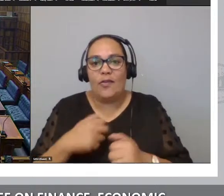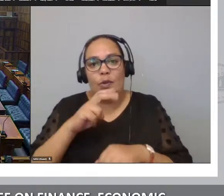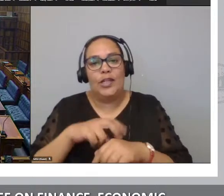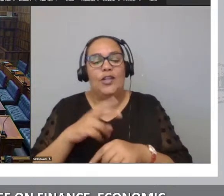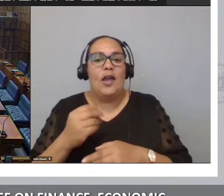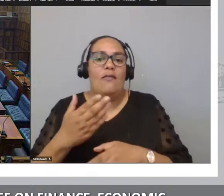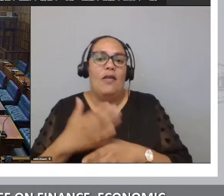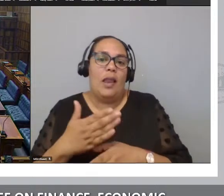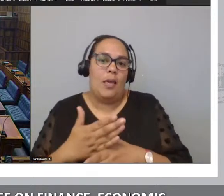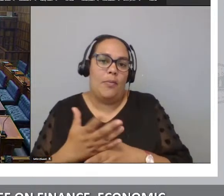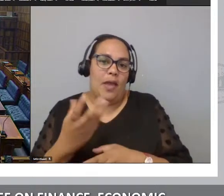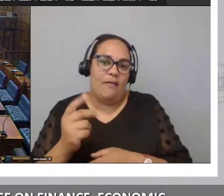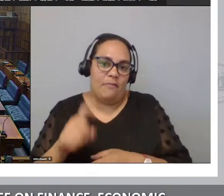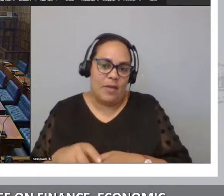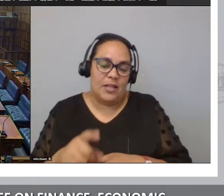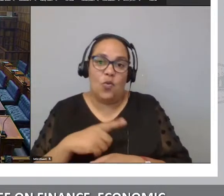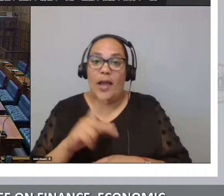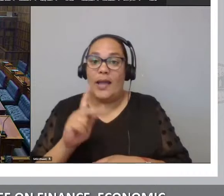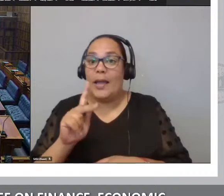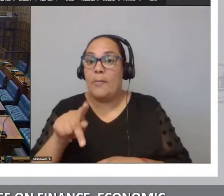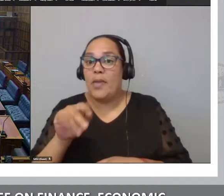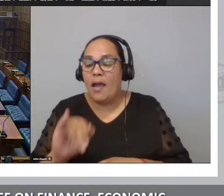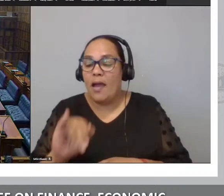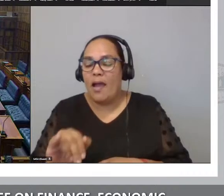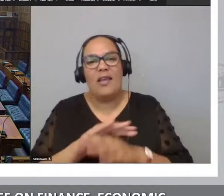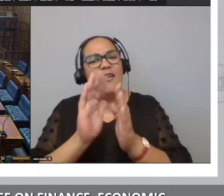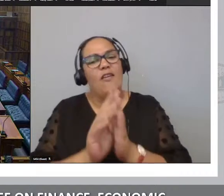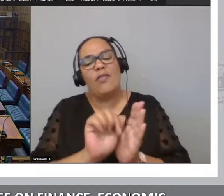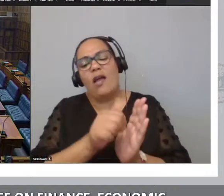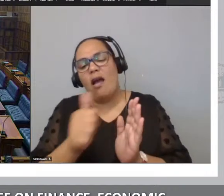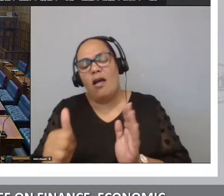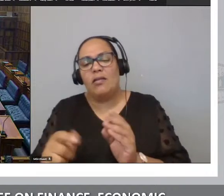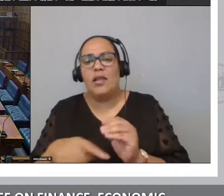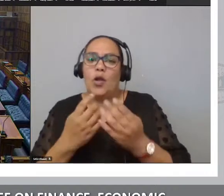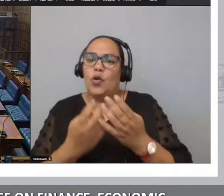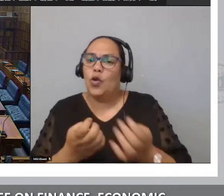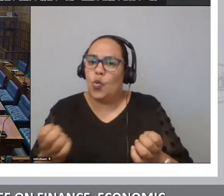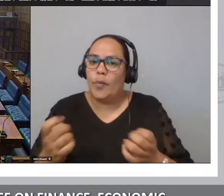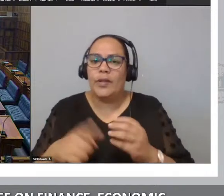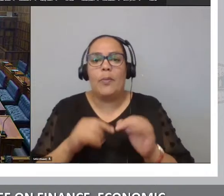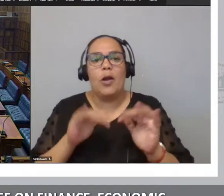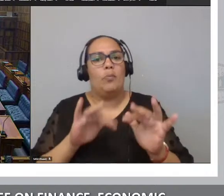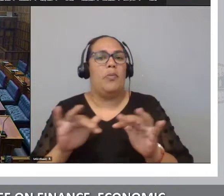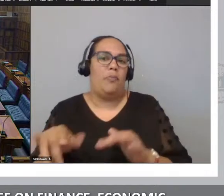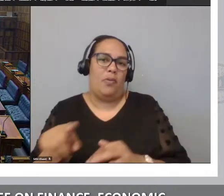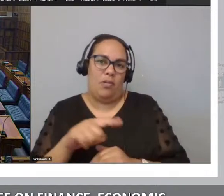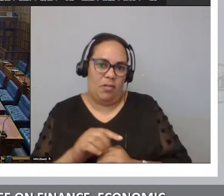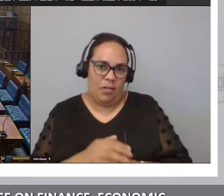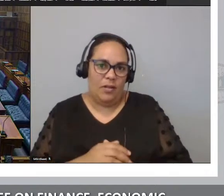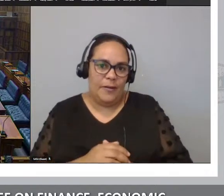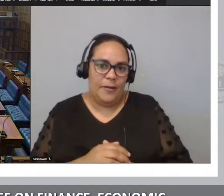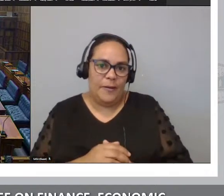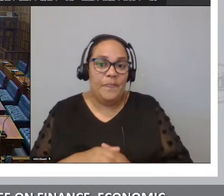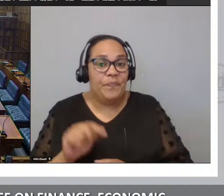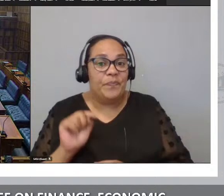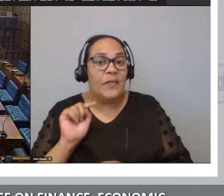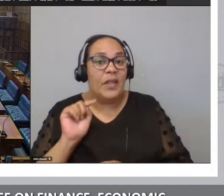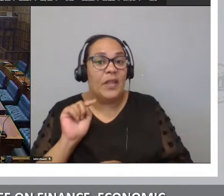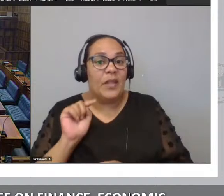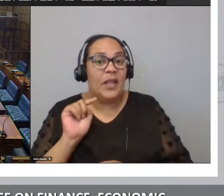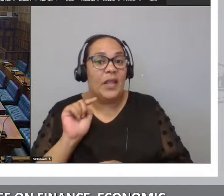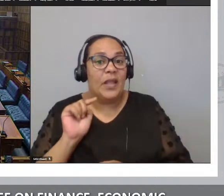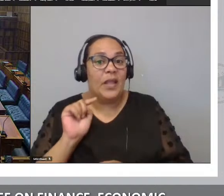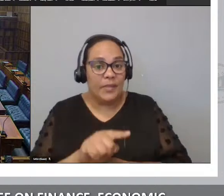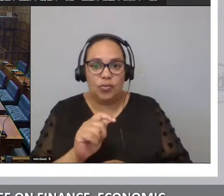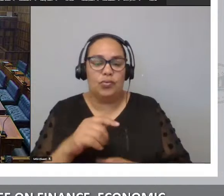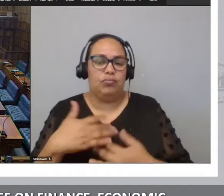Labor because kpis and everything else is not about equipment it's about people and that is an